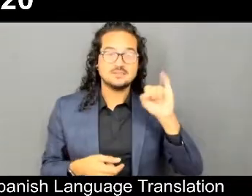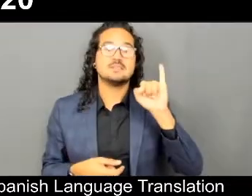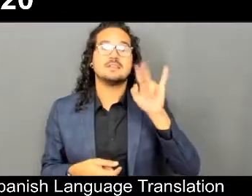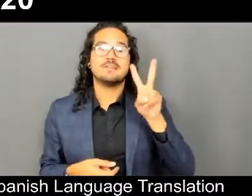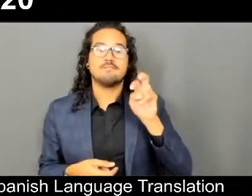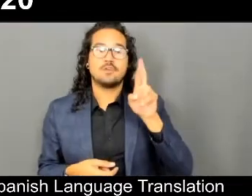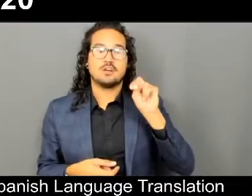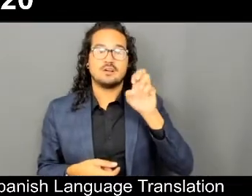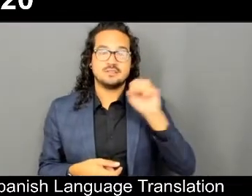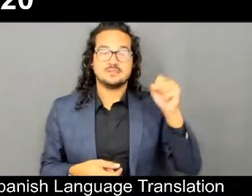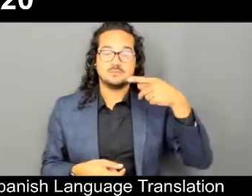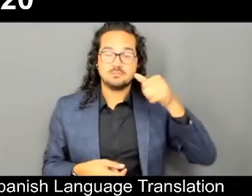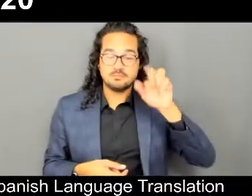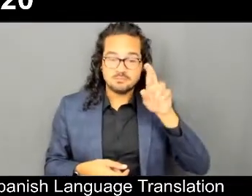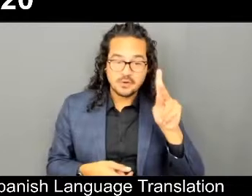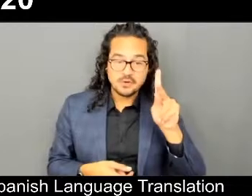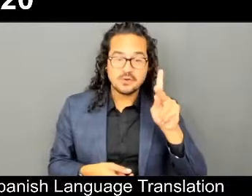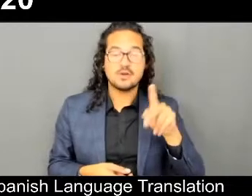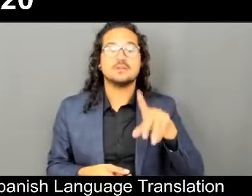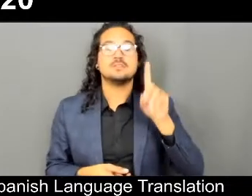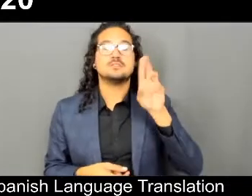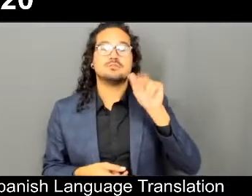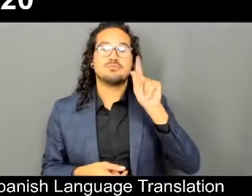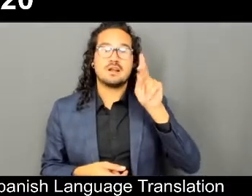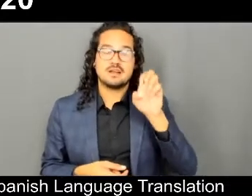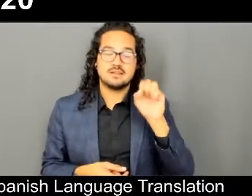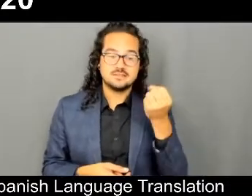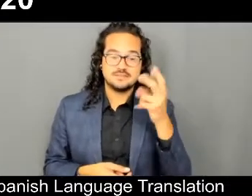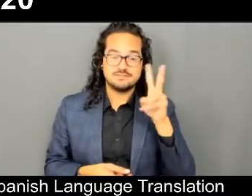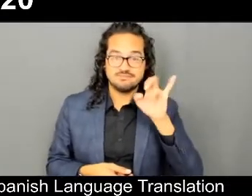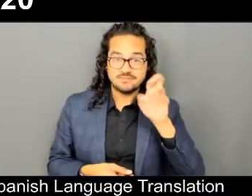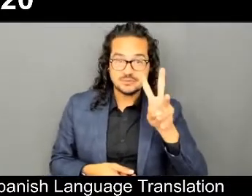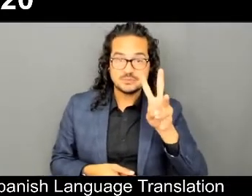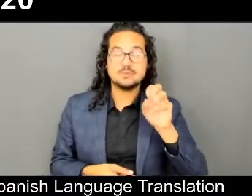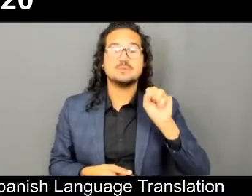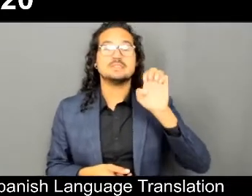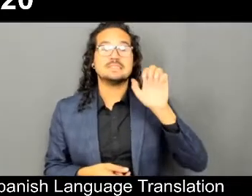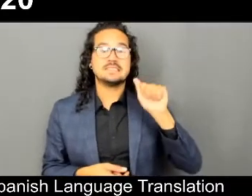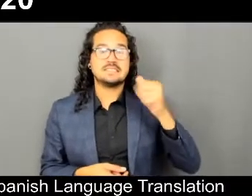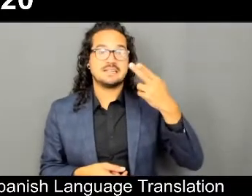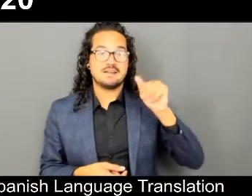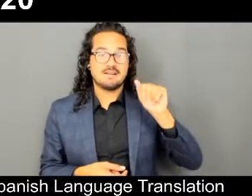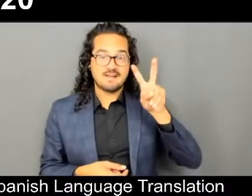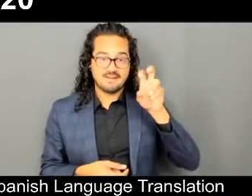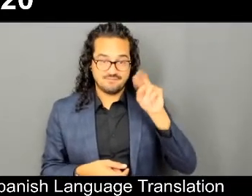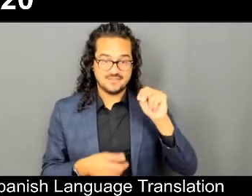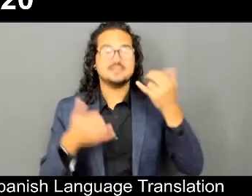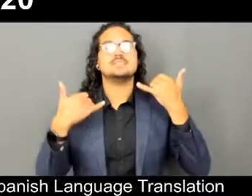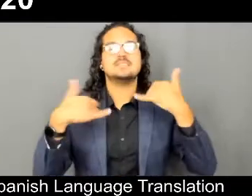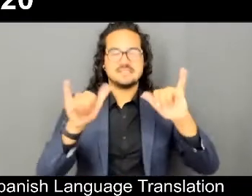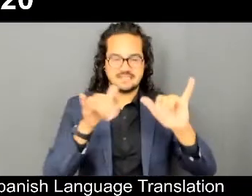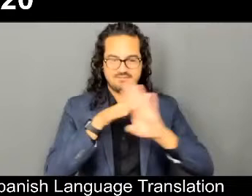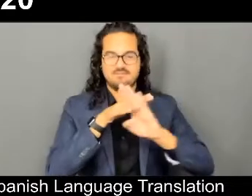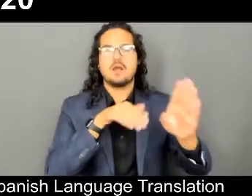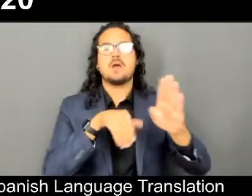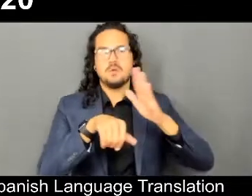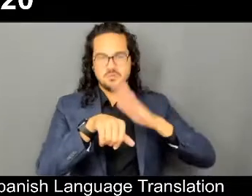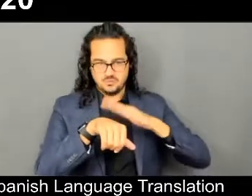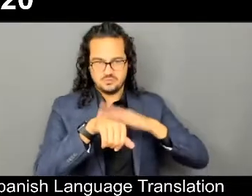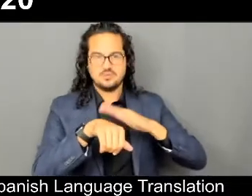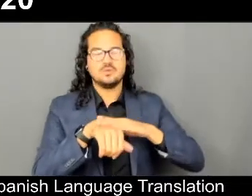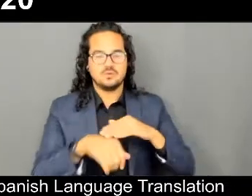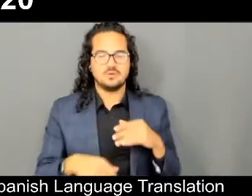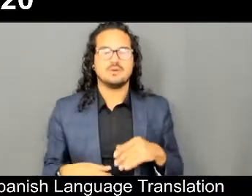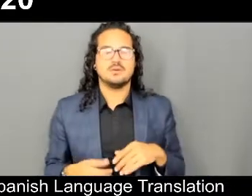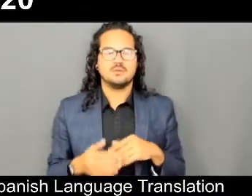know why we haven't restricted the areas that are under warning to non-local traffic. And the answer to that is that